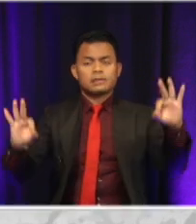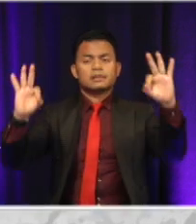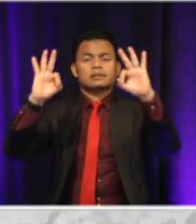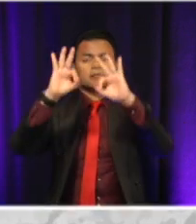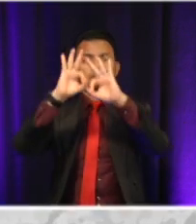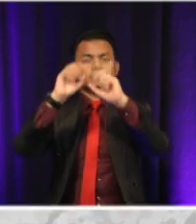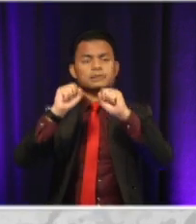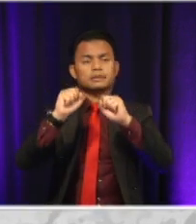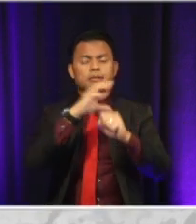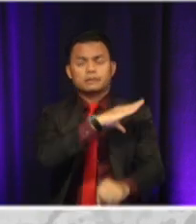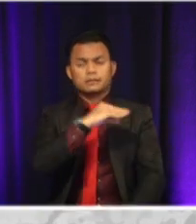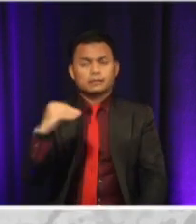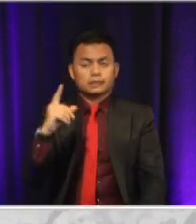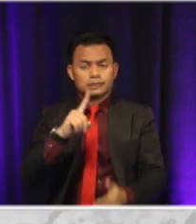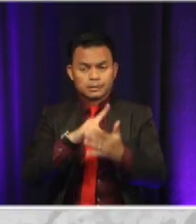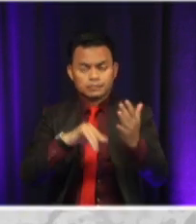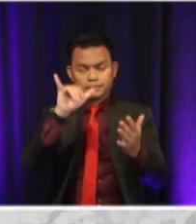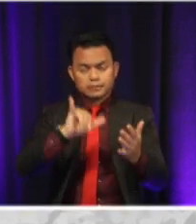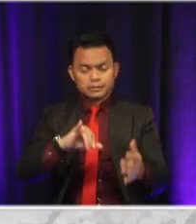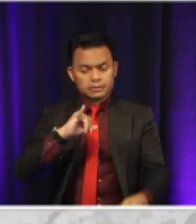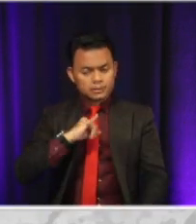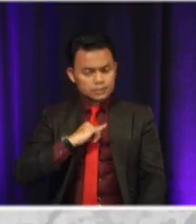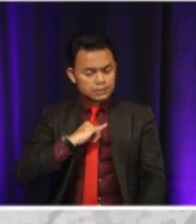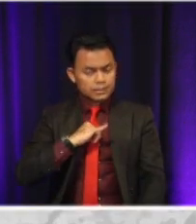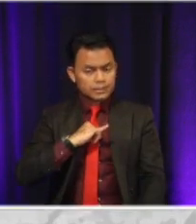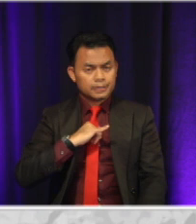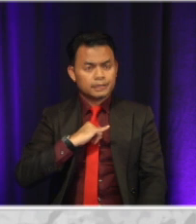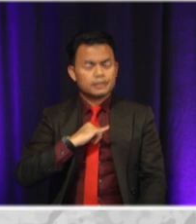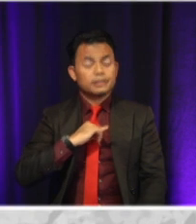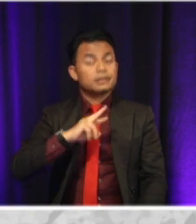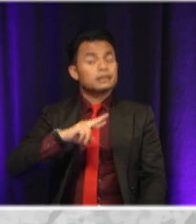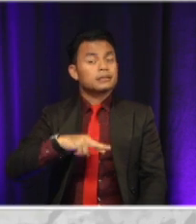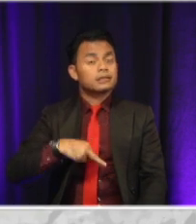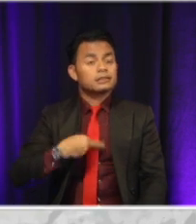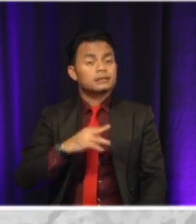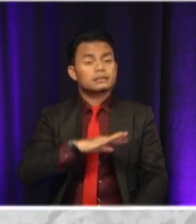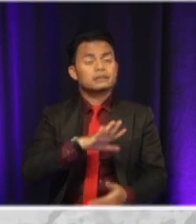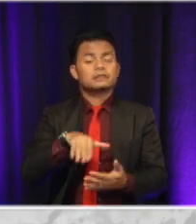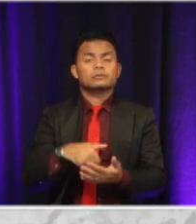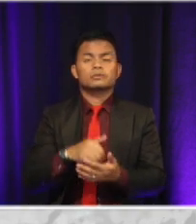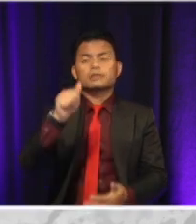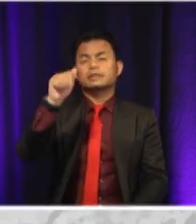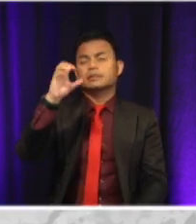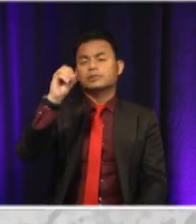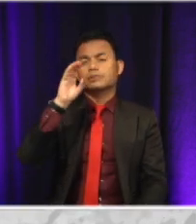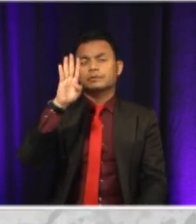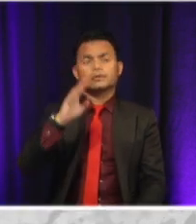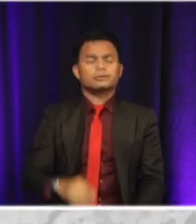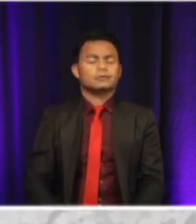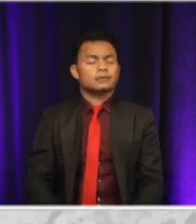I feel there are many pupils out there struggling with is AO4. How do